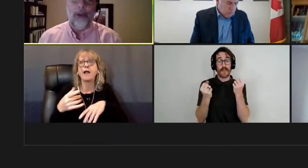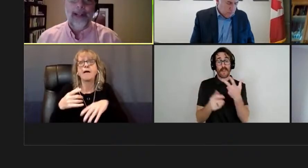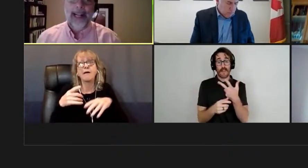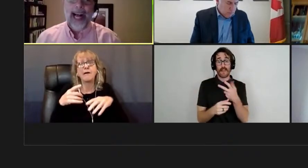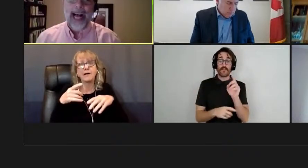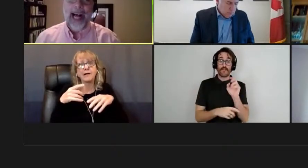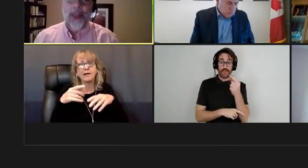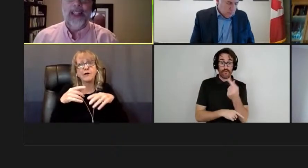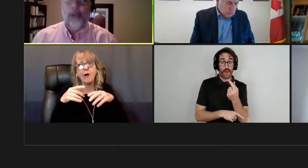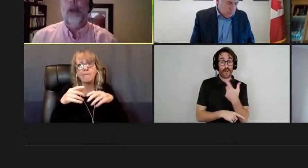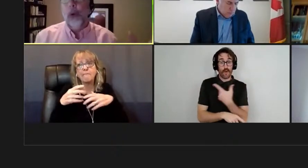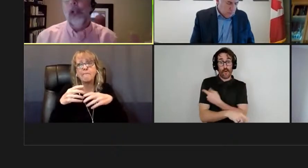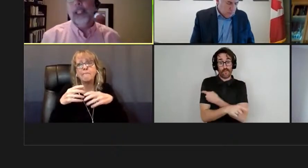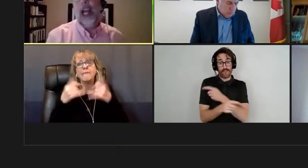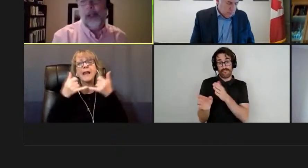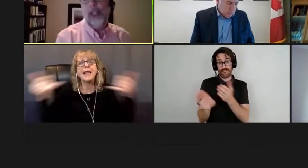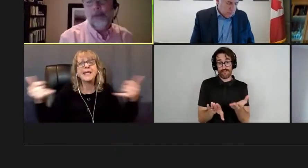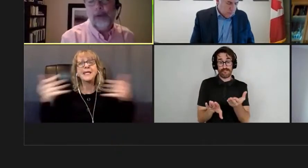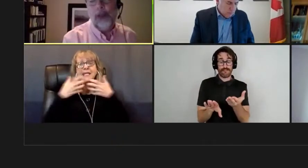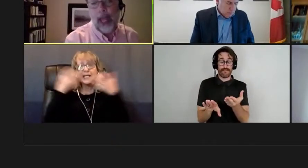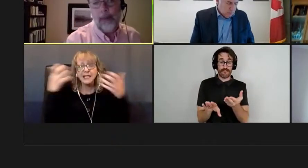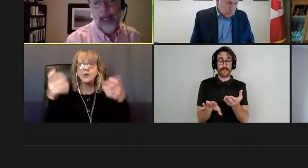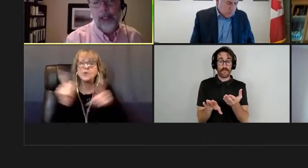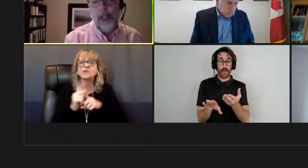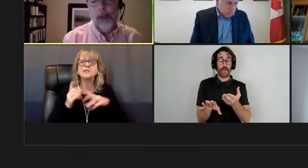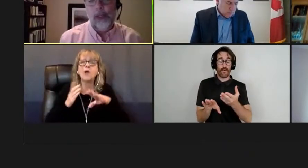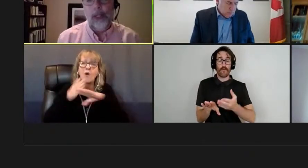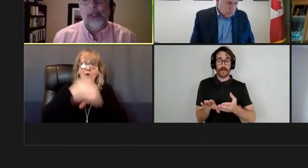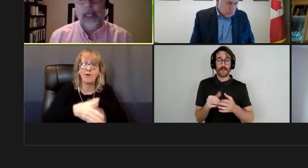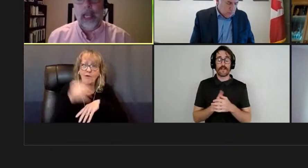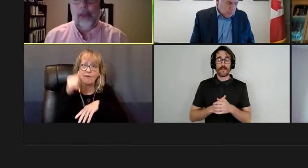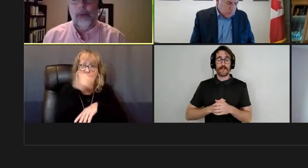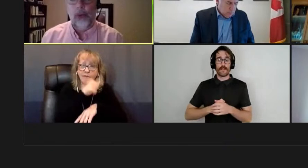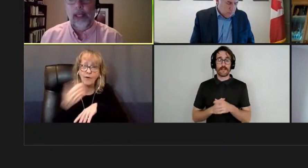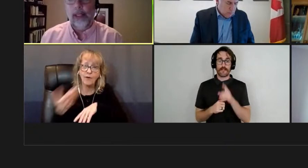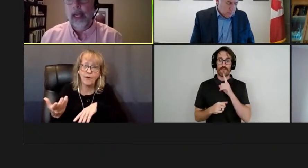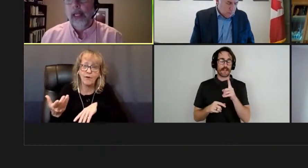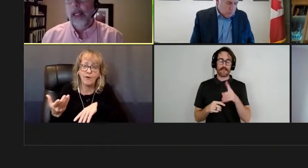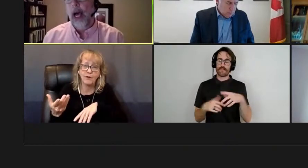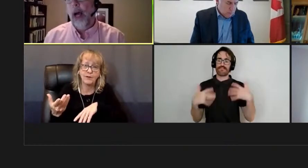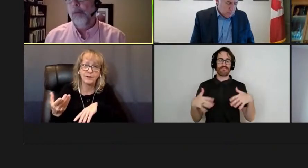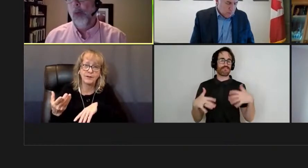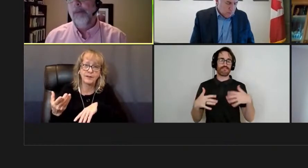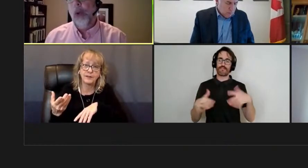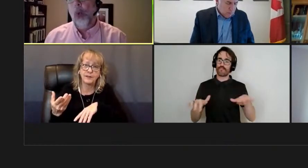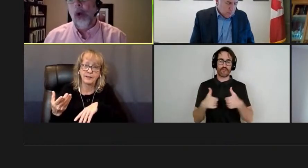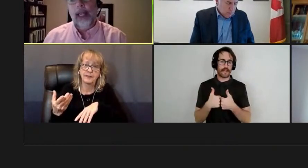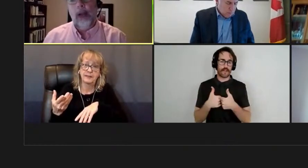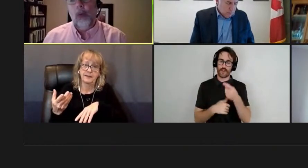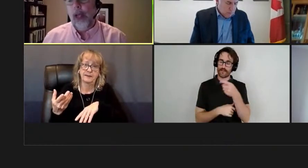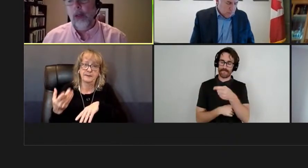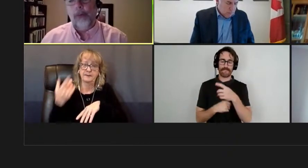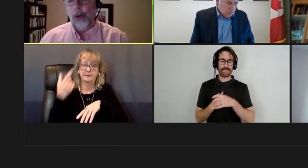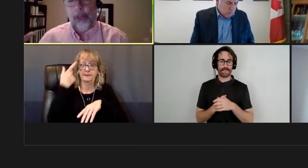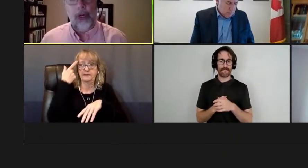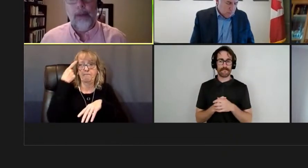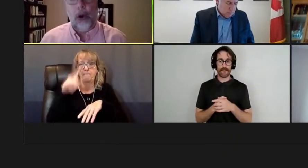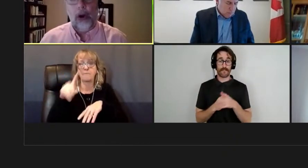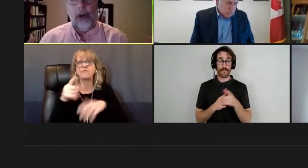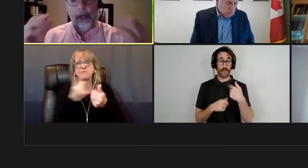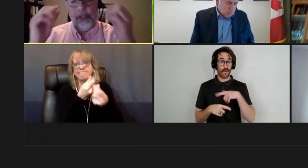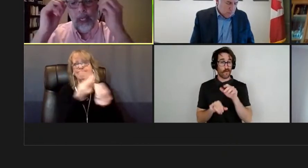vulnerable, this has been really challenging for them to get through this. We've been working with over